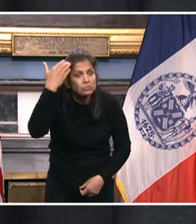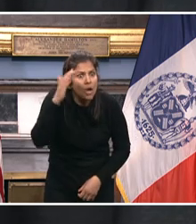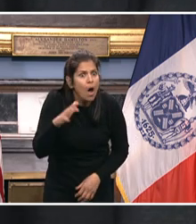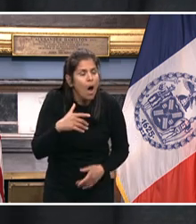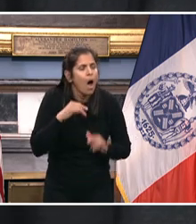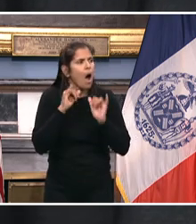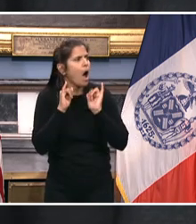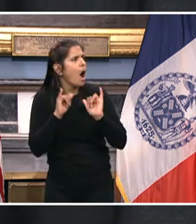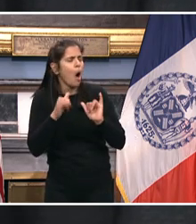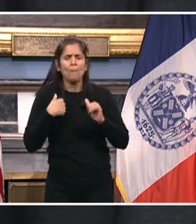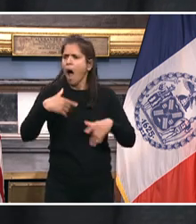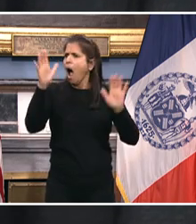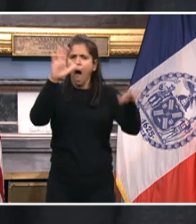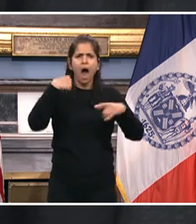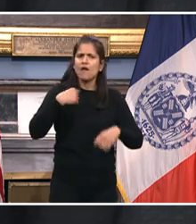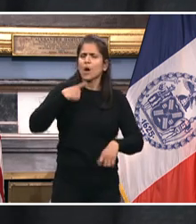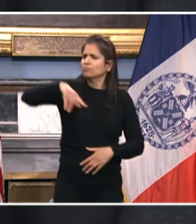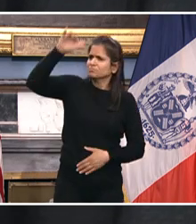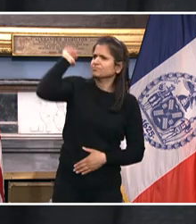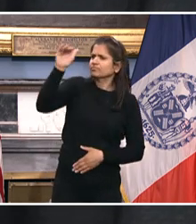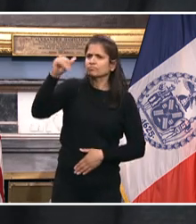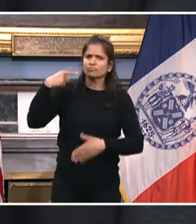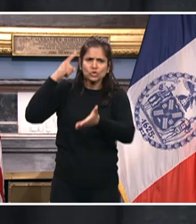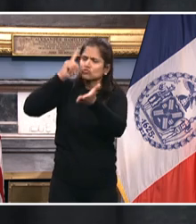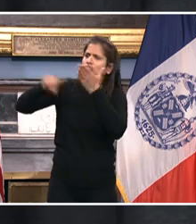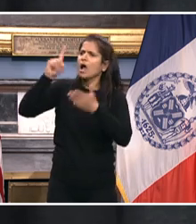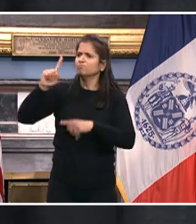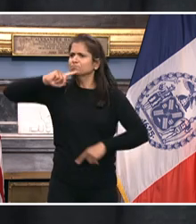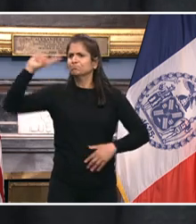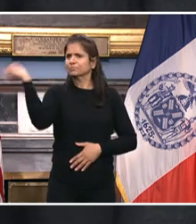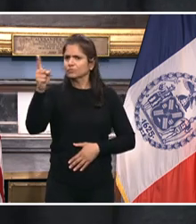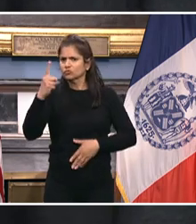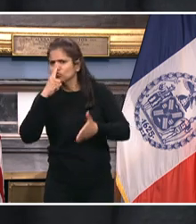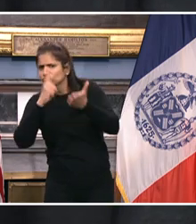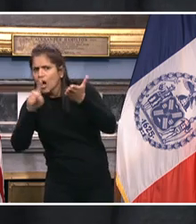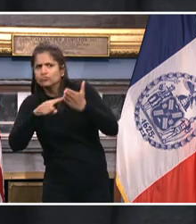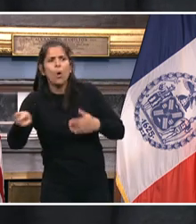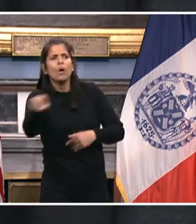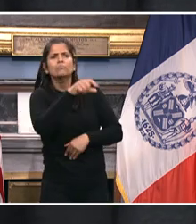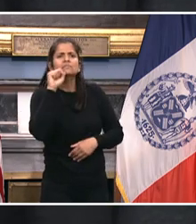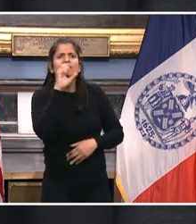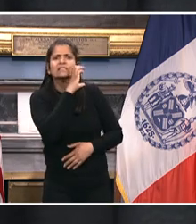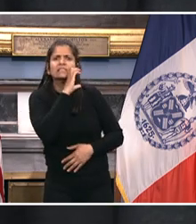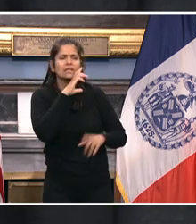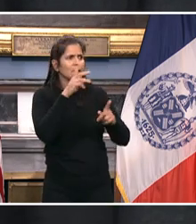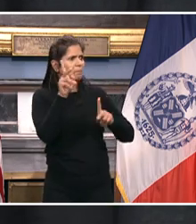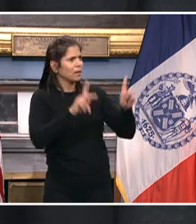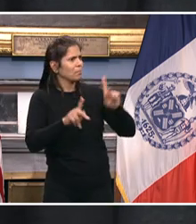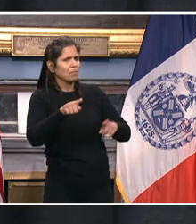the first person who has said that, and I've been talking to, and I'm not belittling or disagreeing. I'm saying I've been talking to our